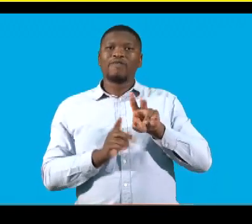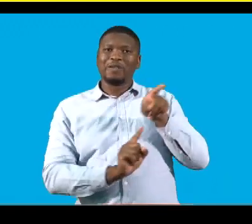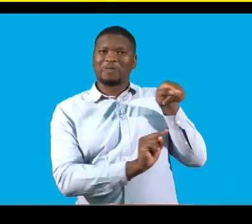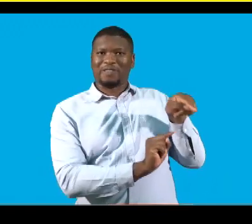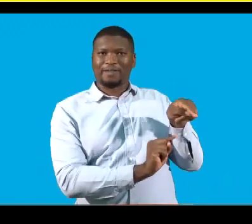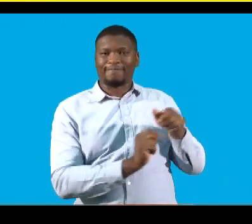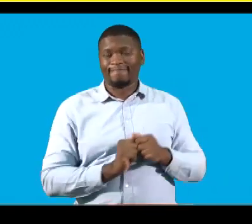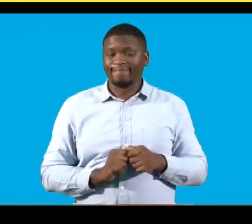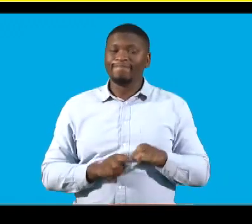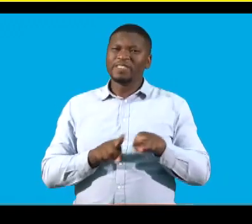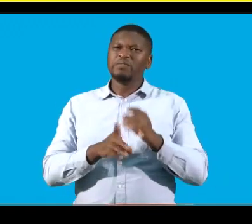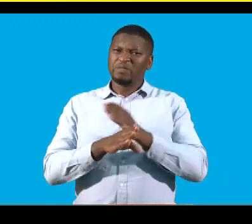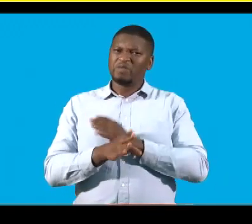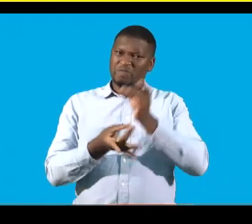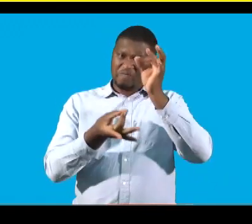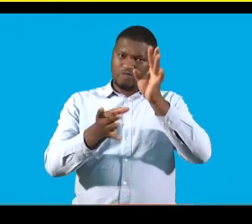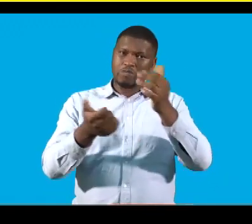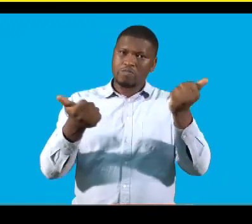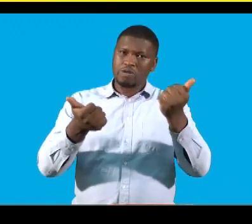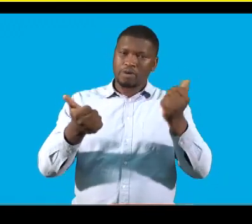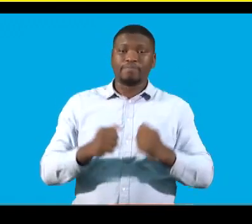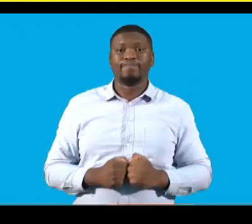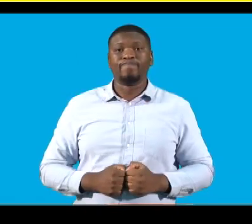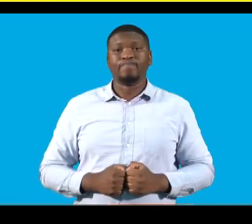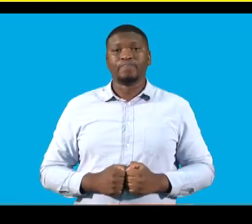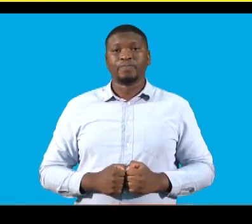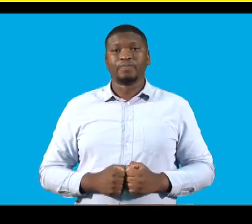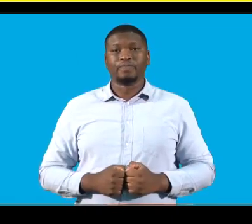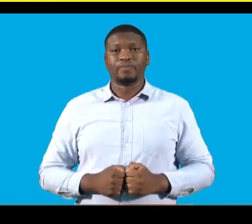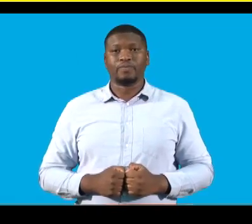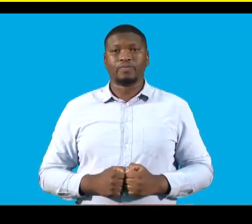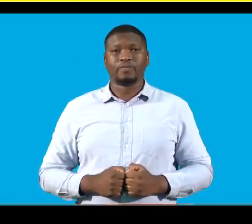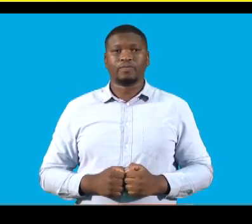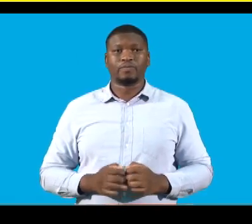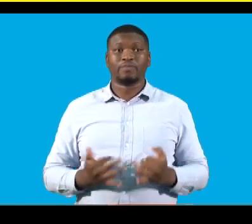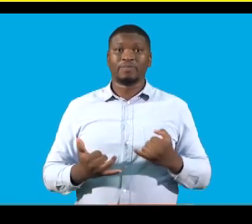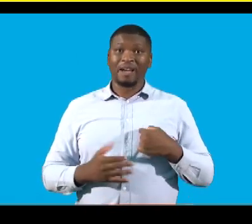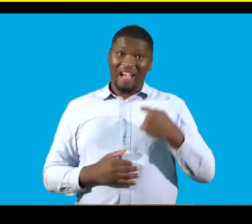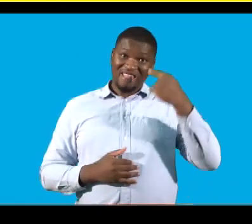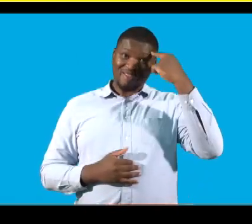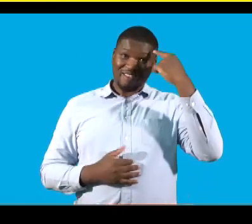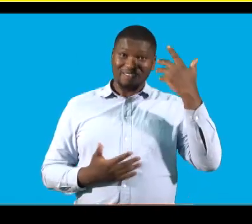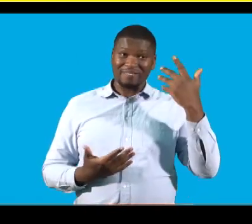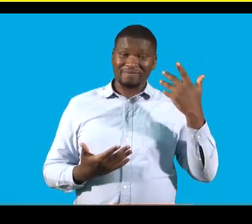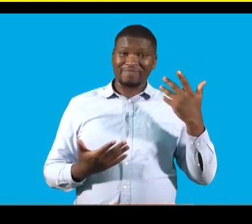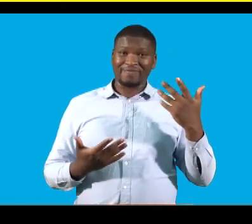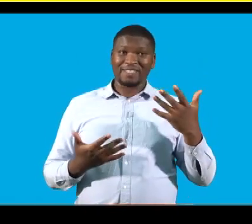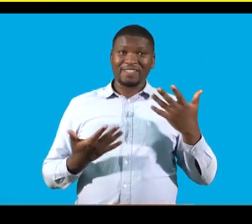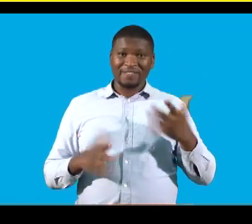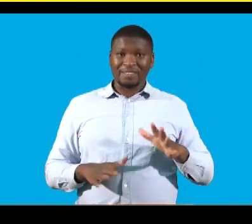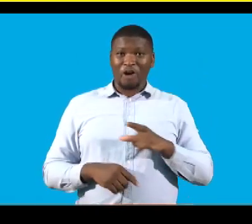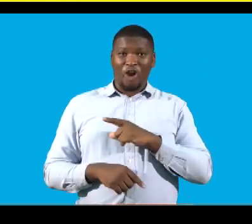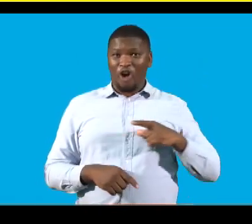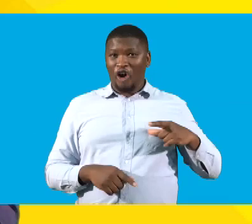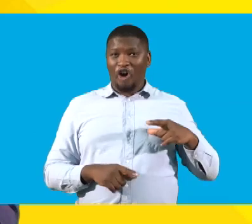to specific examples from the novel, as I've previously stated. Now, I think we